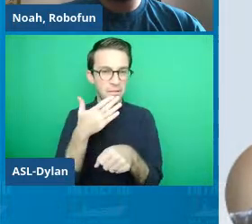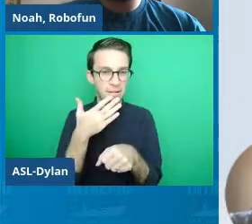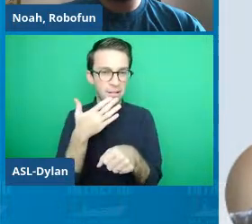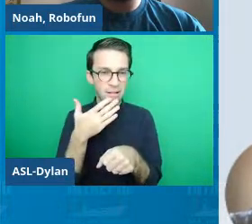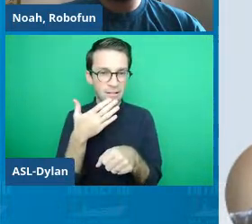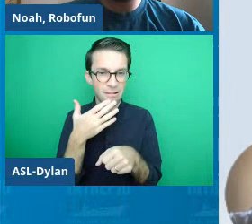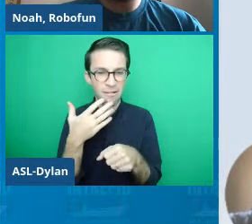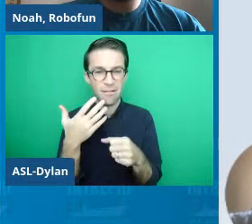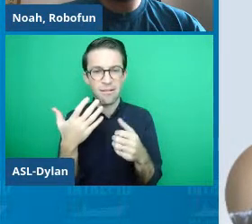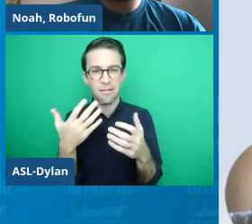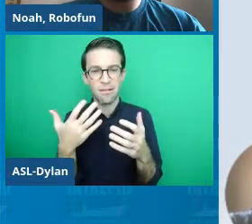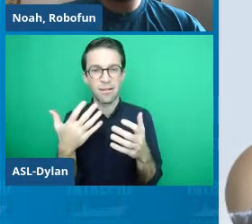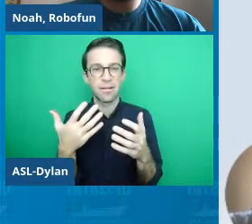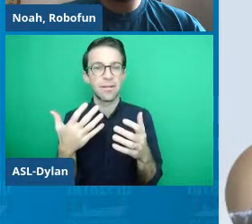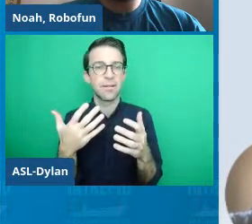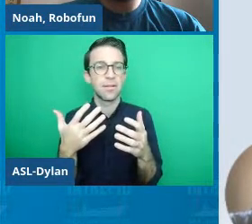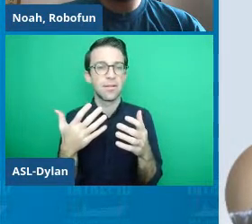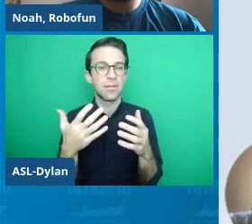with that dual